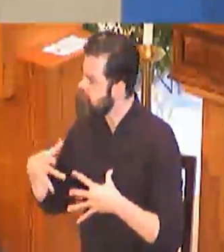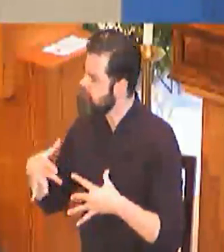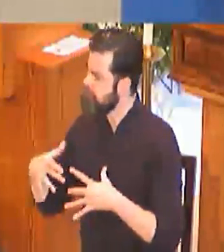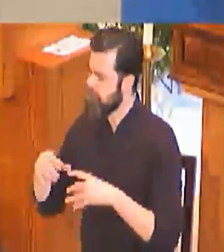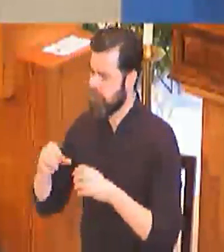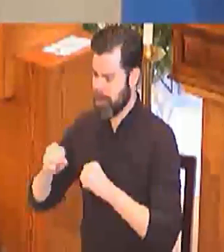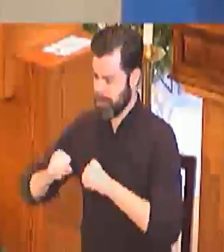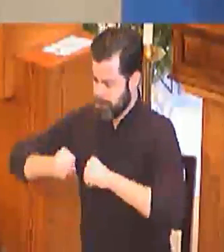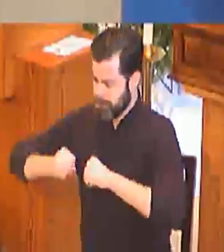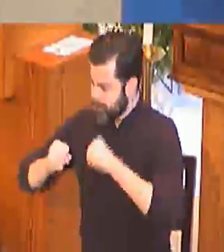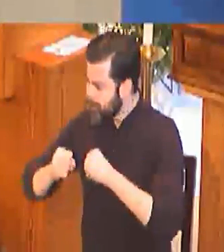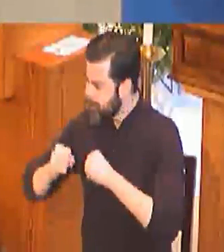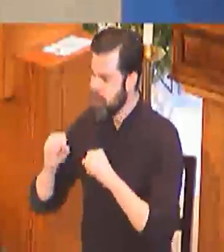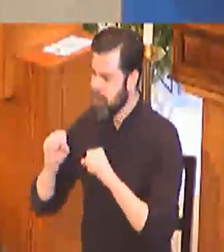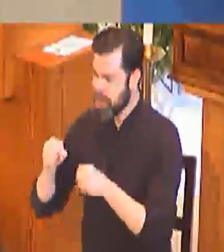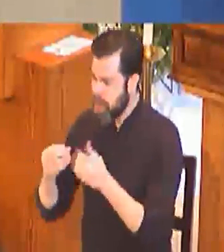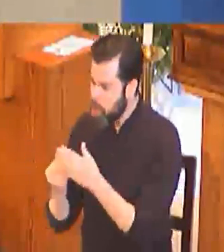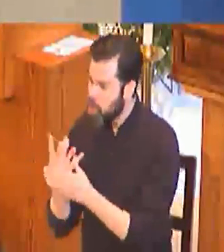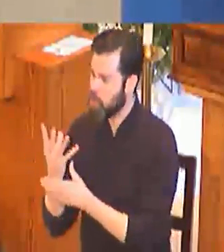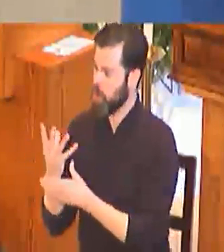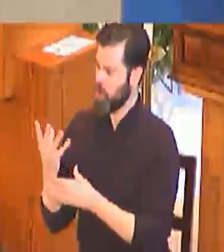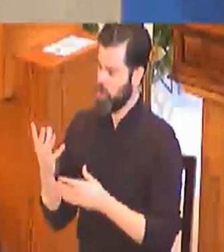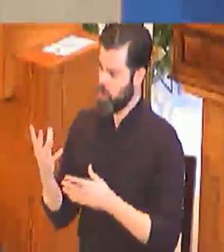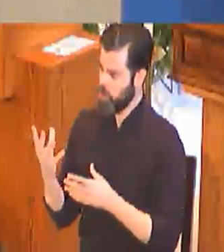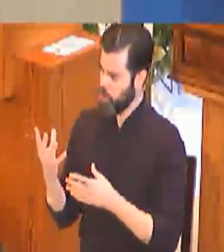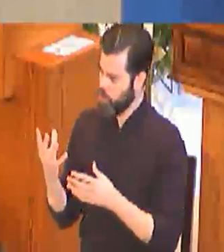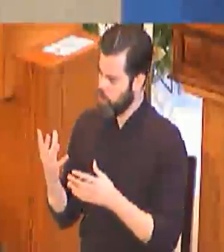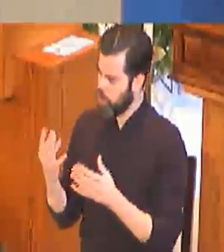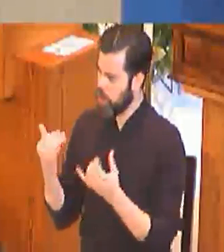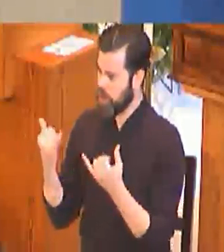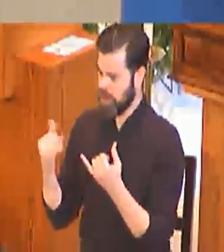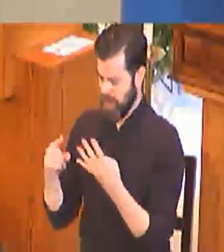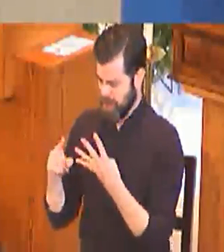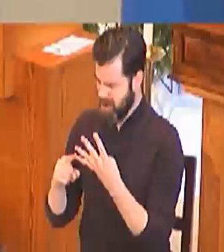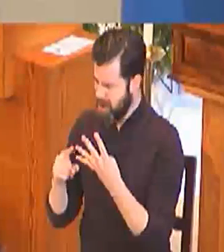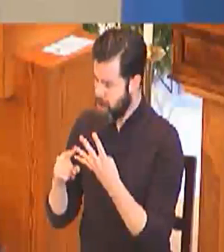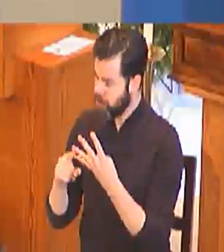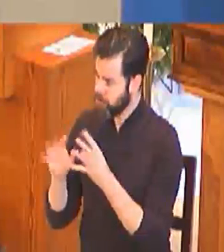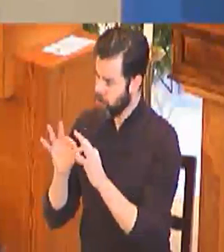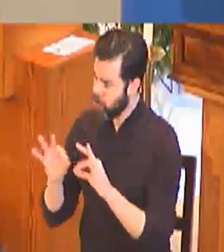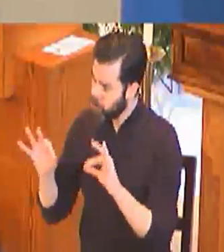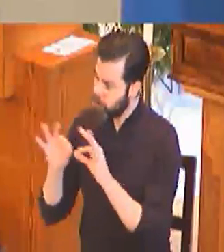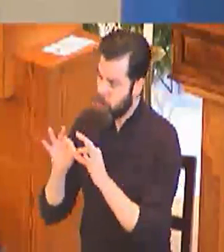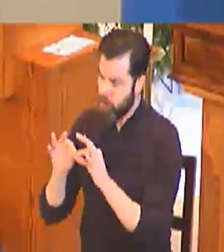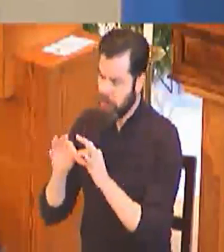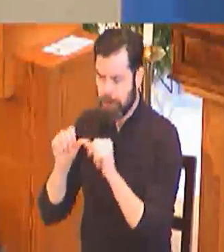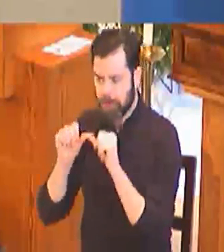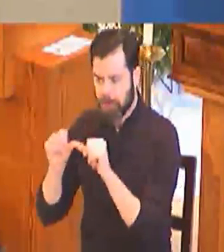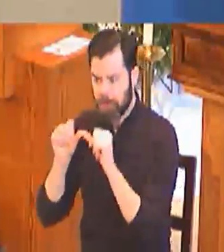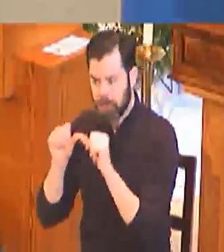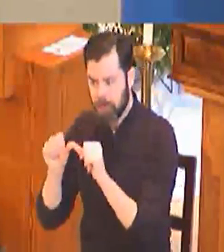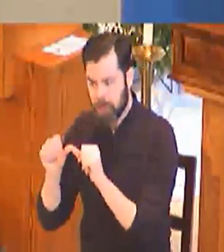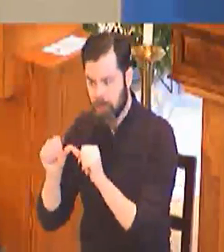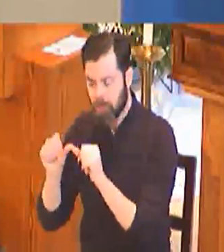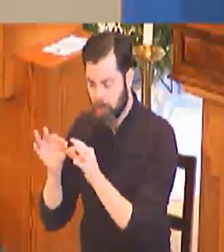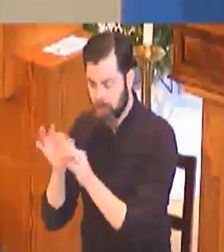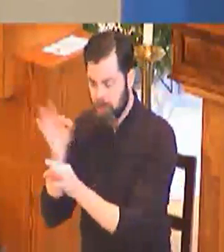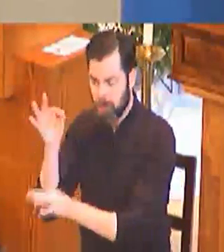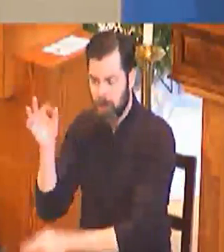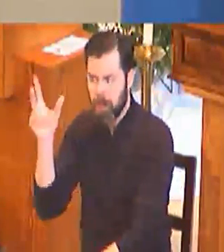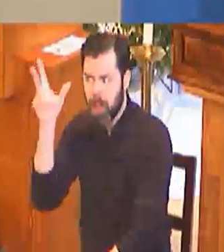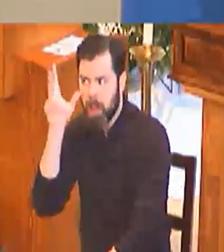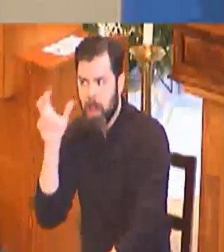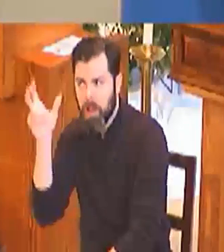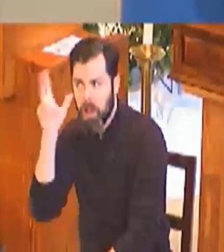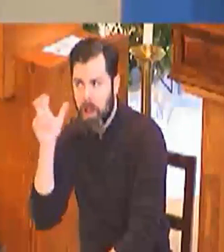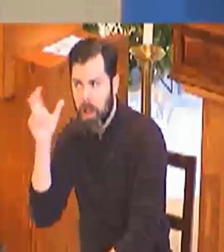more fully. And it's essential at this stage to keep listening to spirit, to keep listening